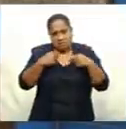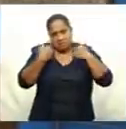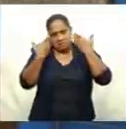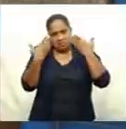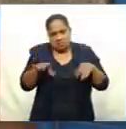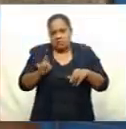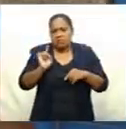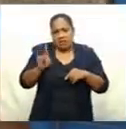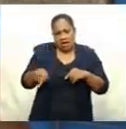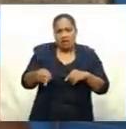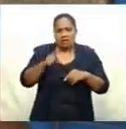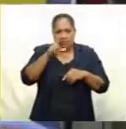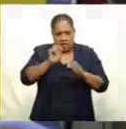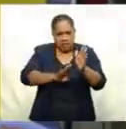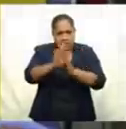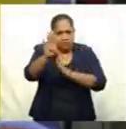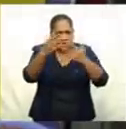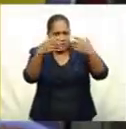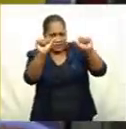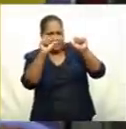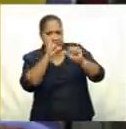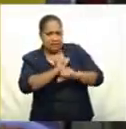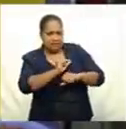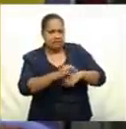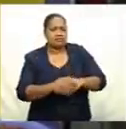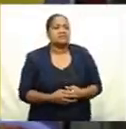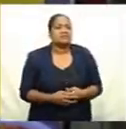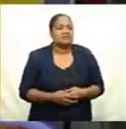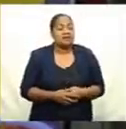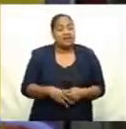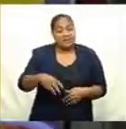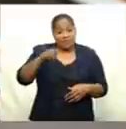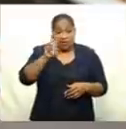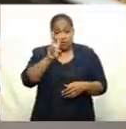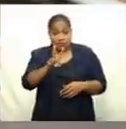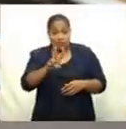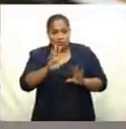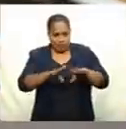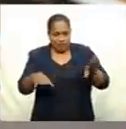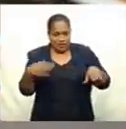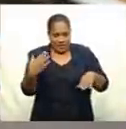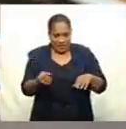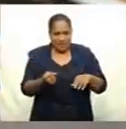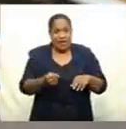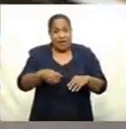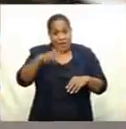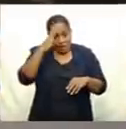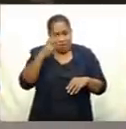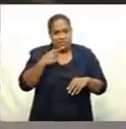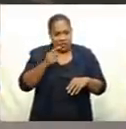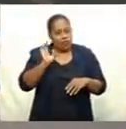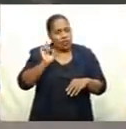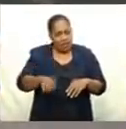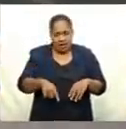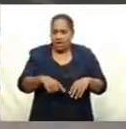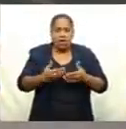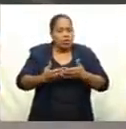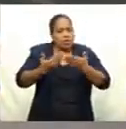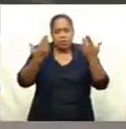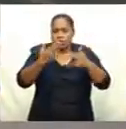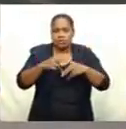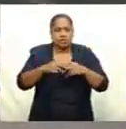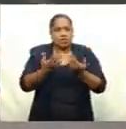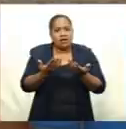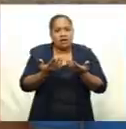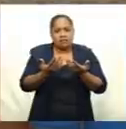quality to strive for the success. The mother of 2 believes customers and family played a huge role in running a business.